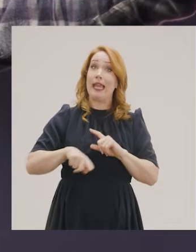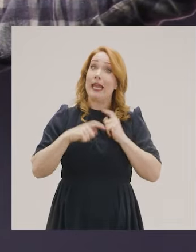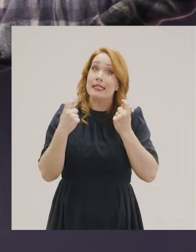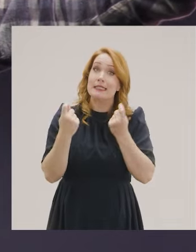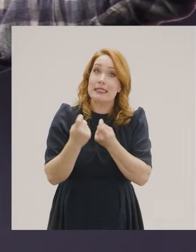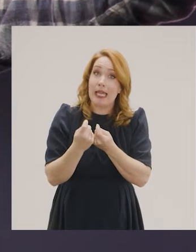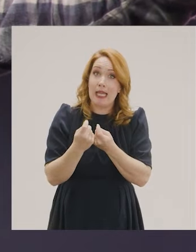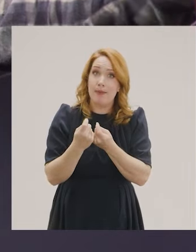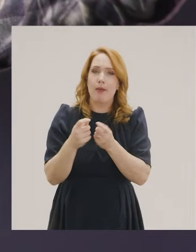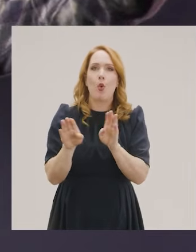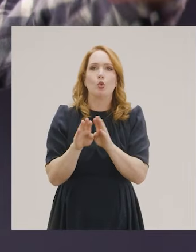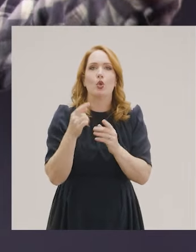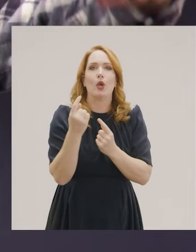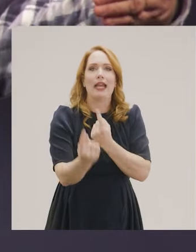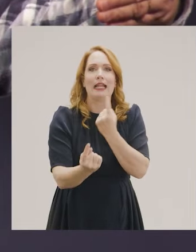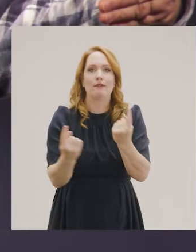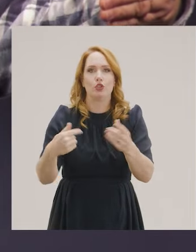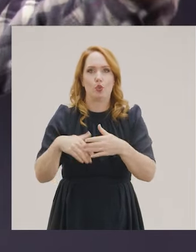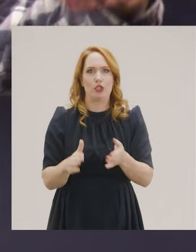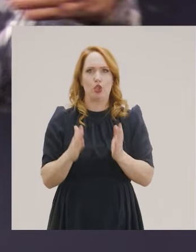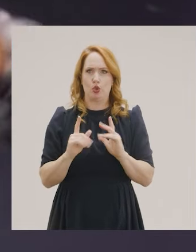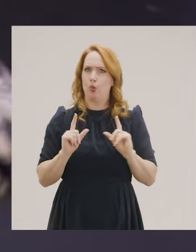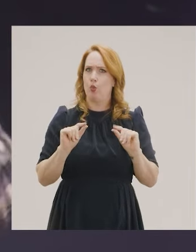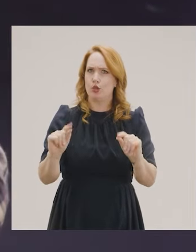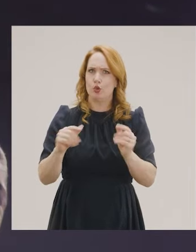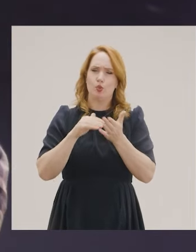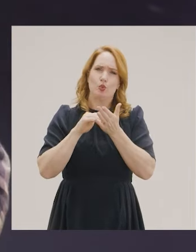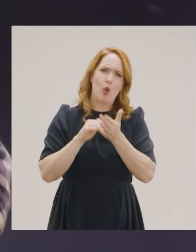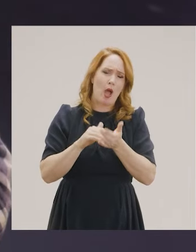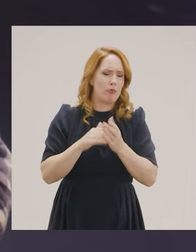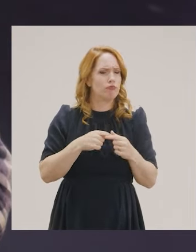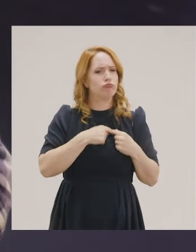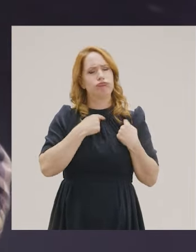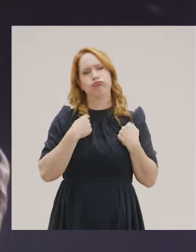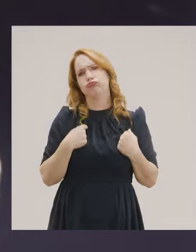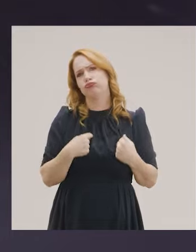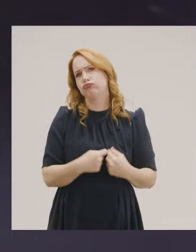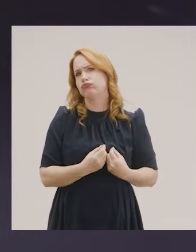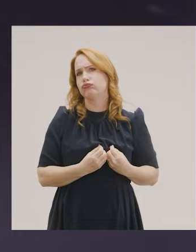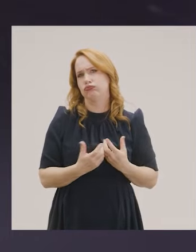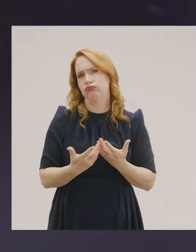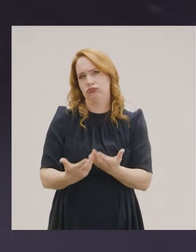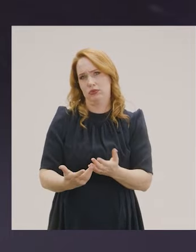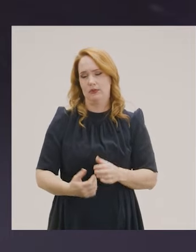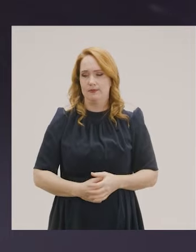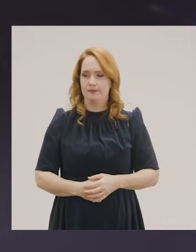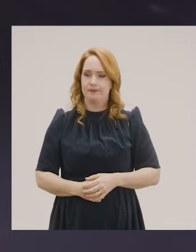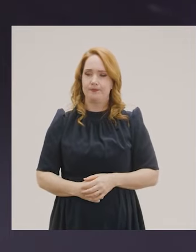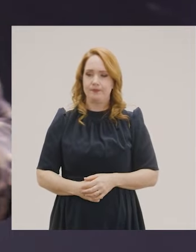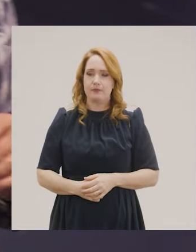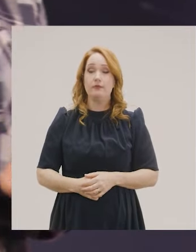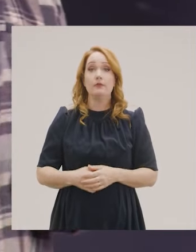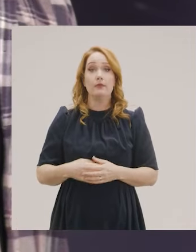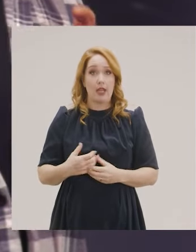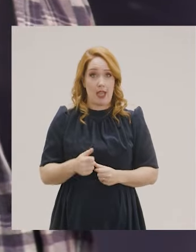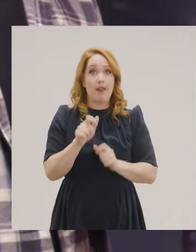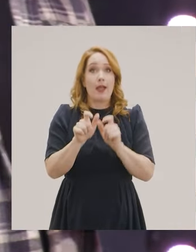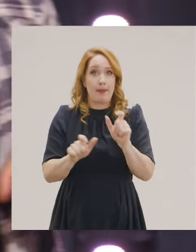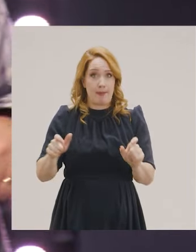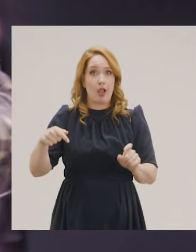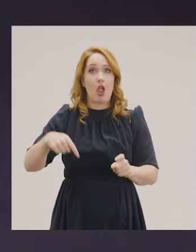as a team, but also individuals helping people to do some radically generous things. Do you know we have numbers